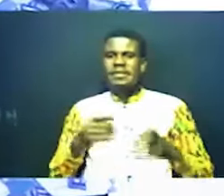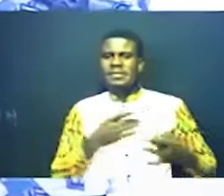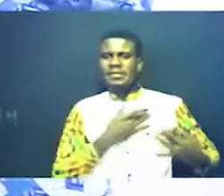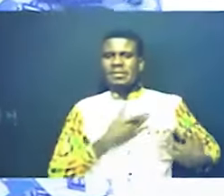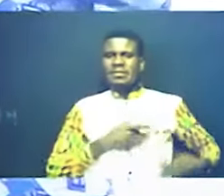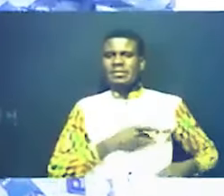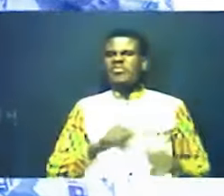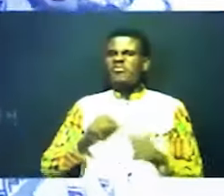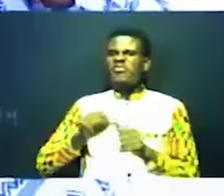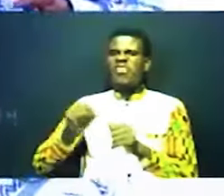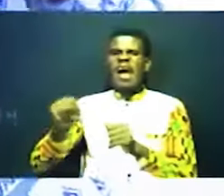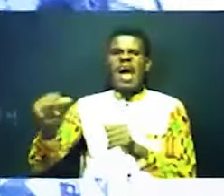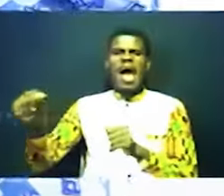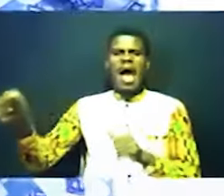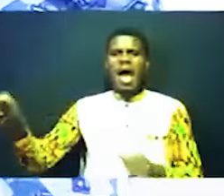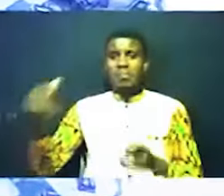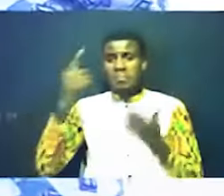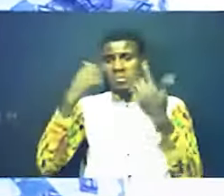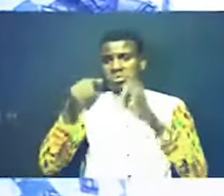of